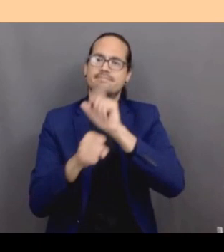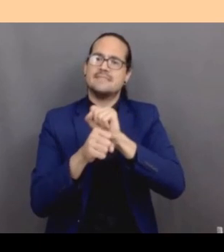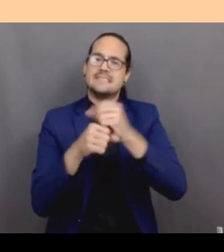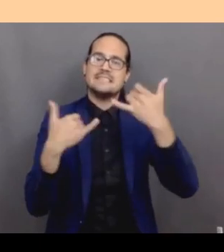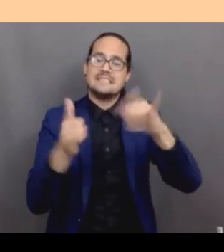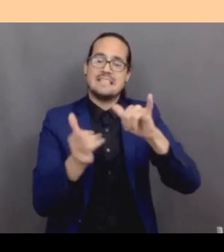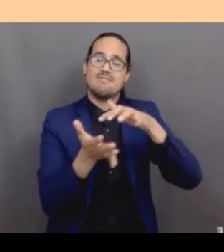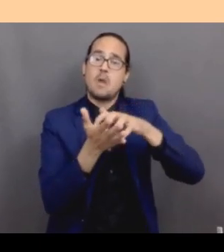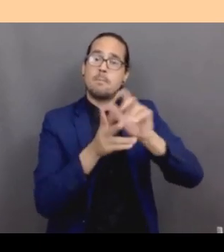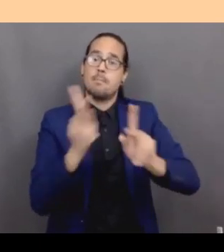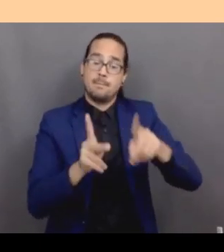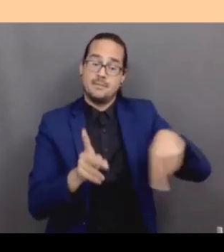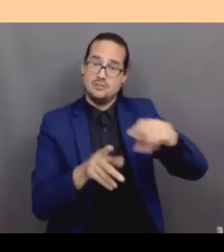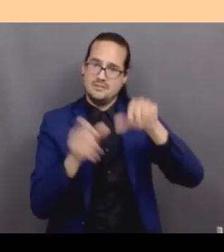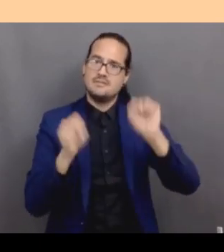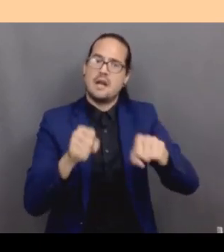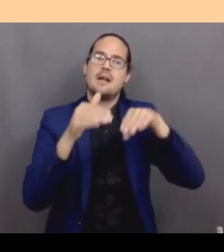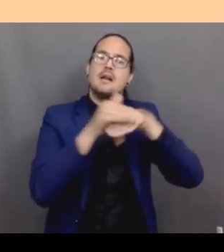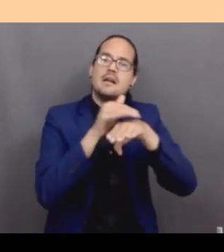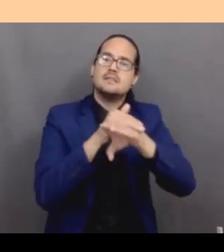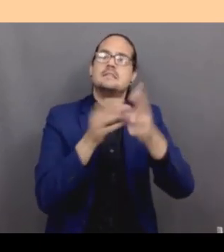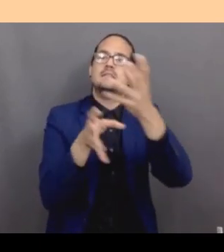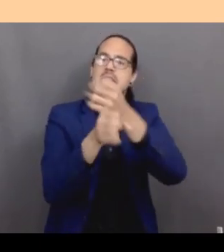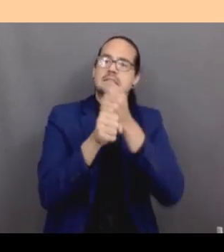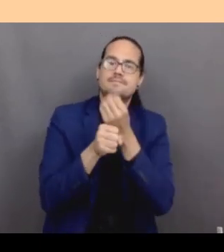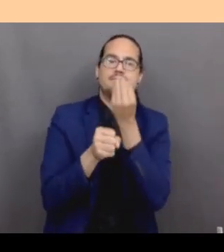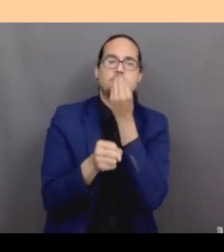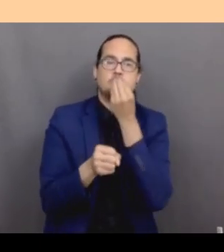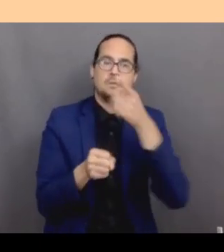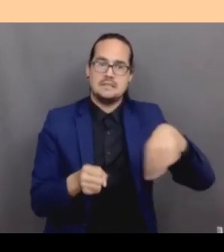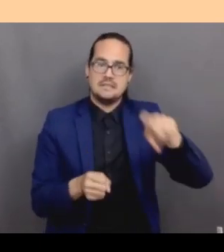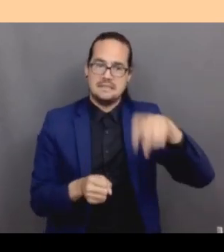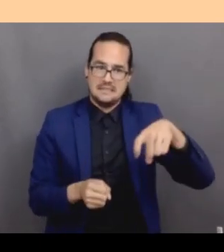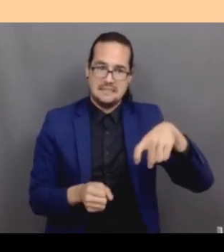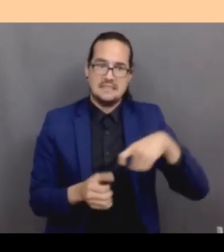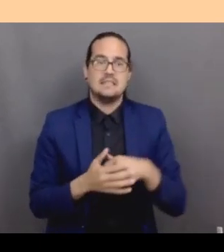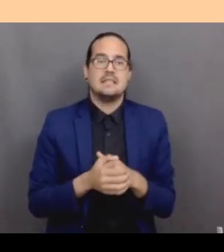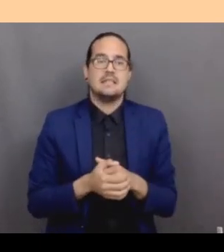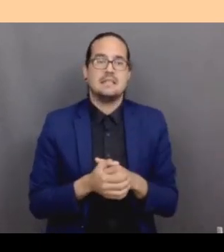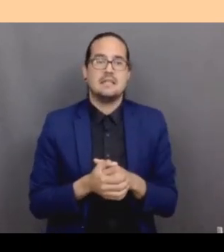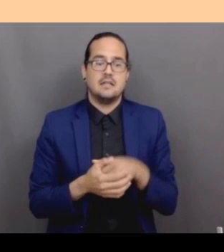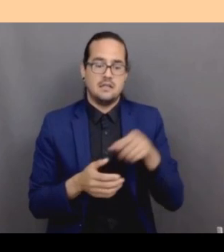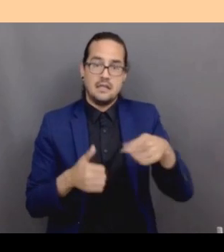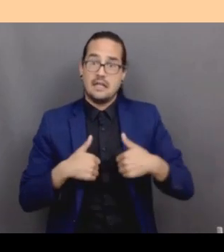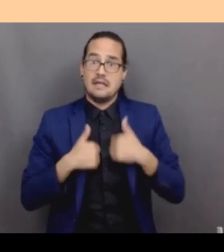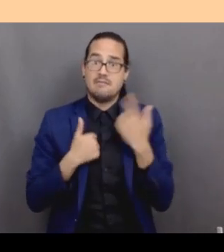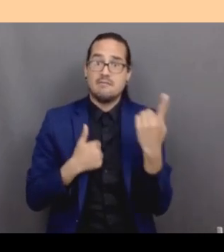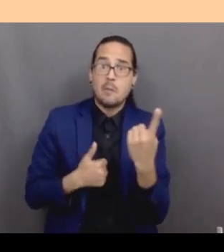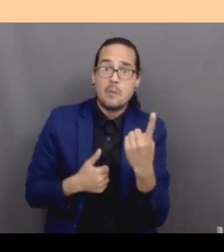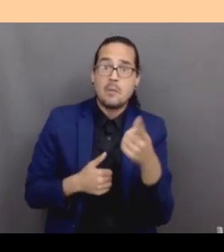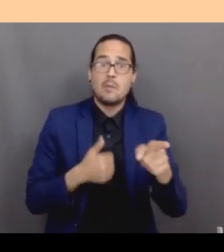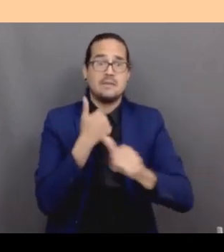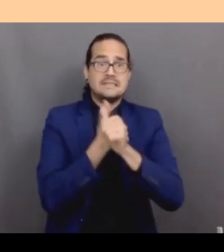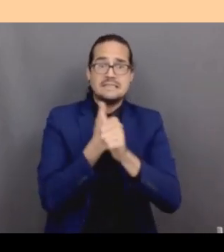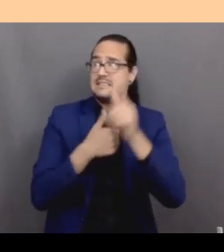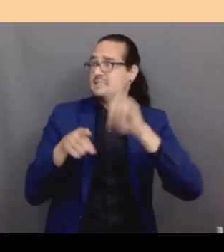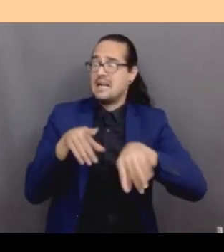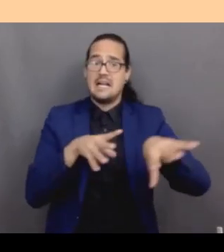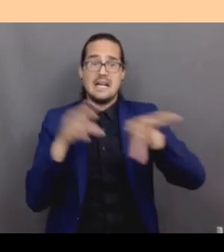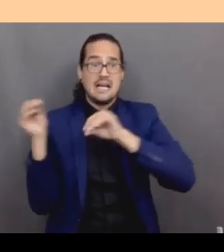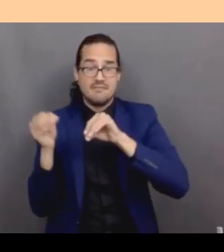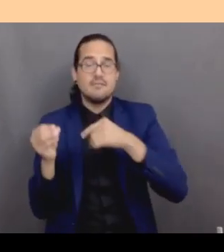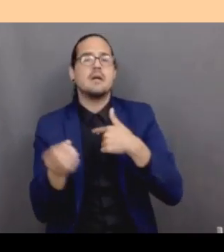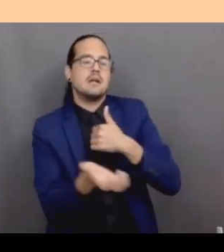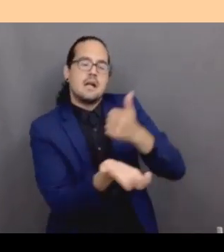cannot leave home have access to food during this pandemic. We've utilized grant funding for grocery